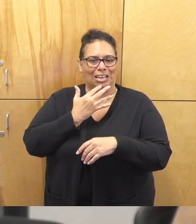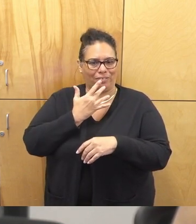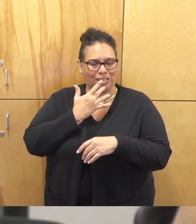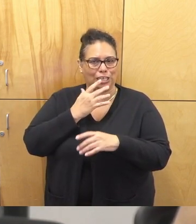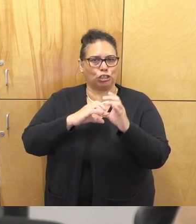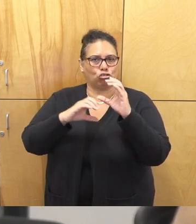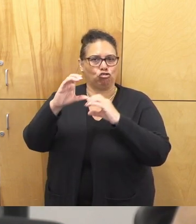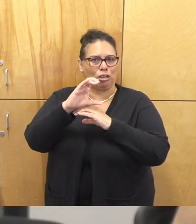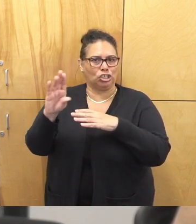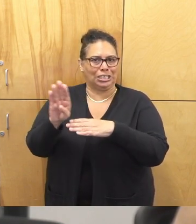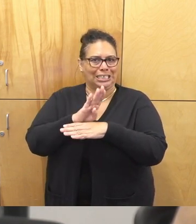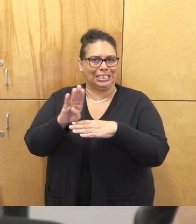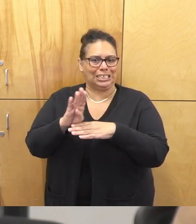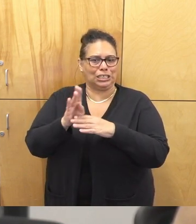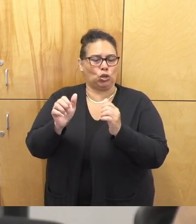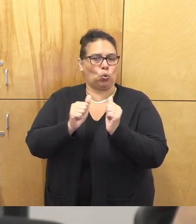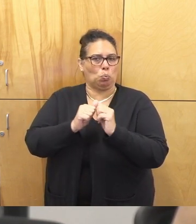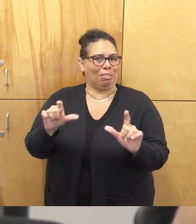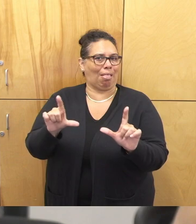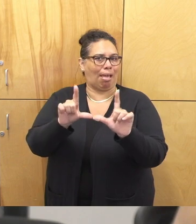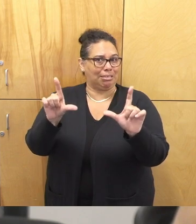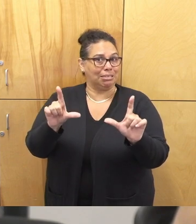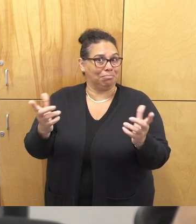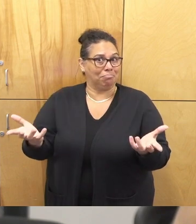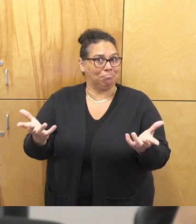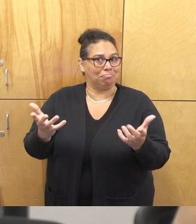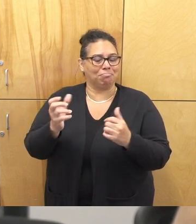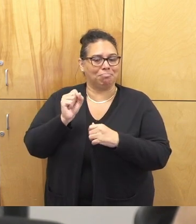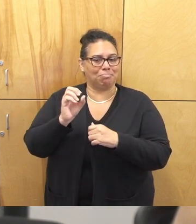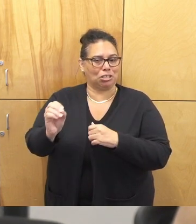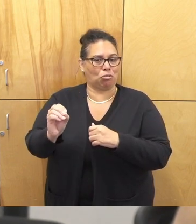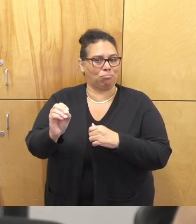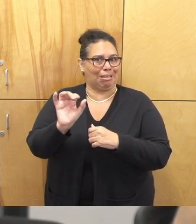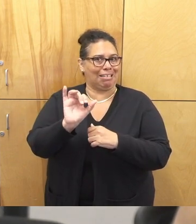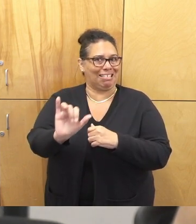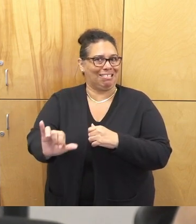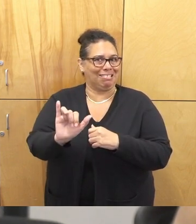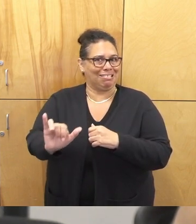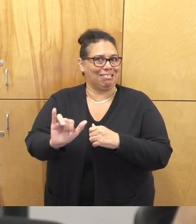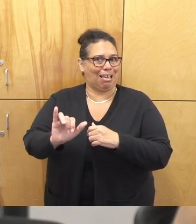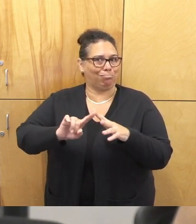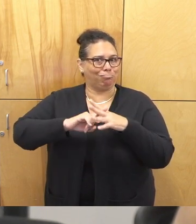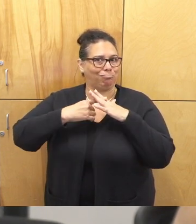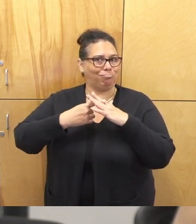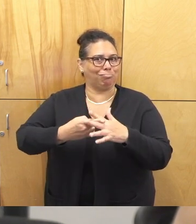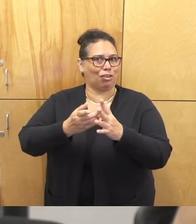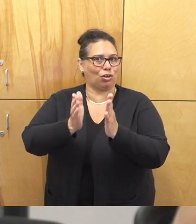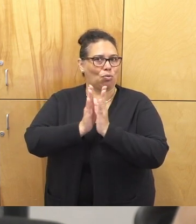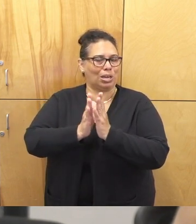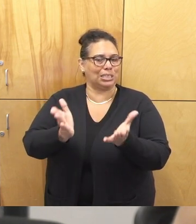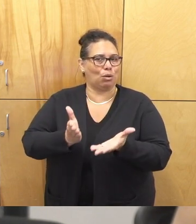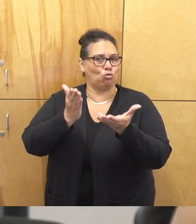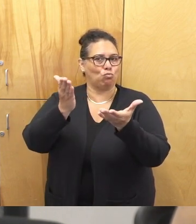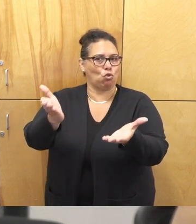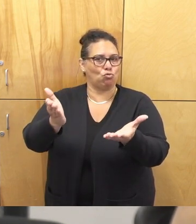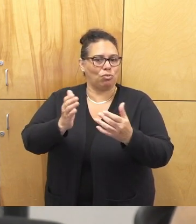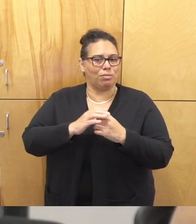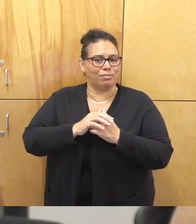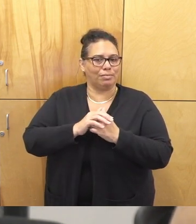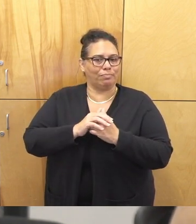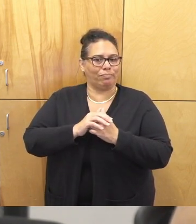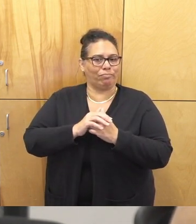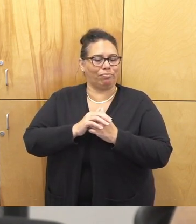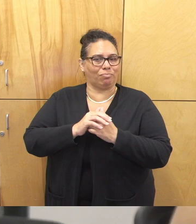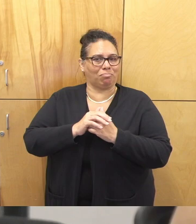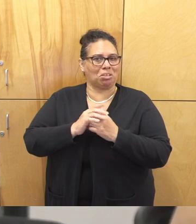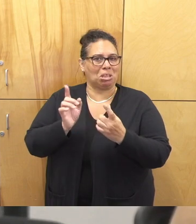construction industry with their construction license. So that was the genesis of our request, our proposal, and that was met